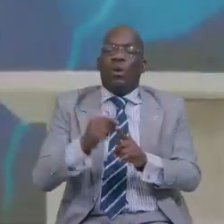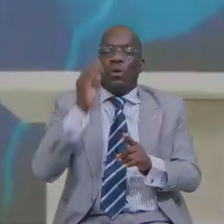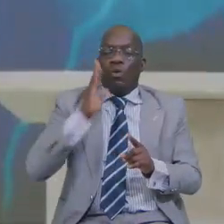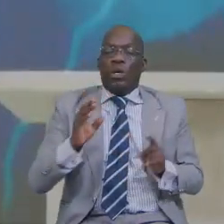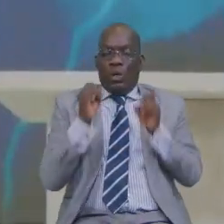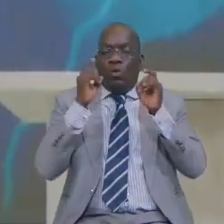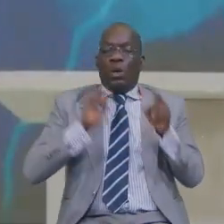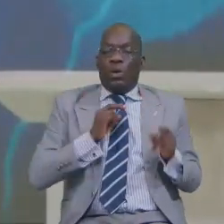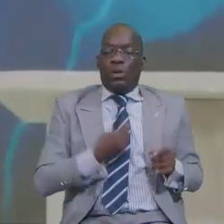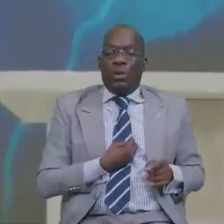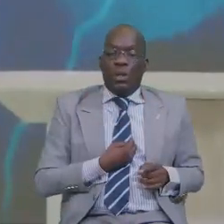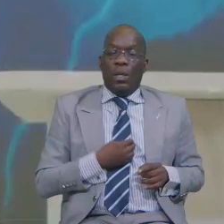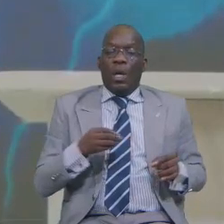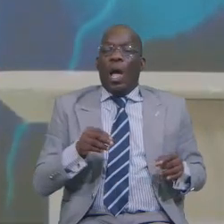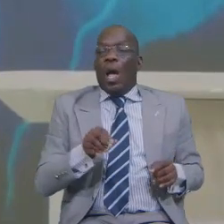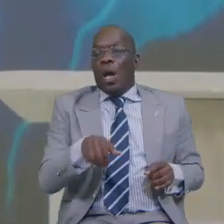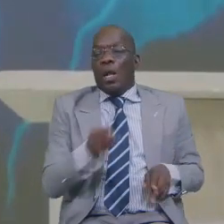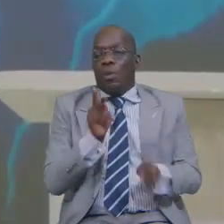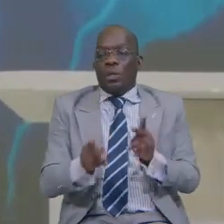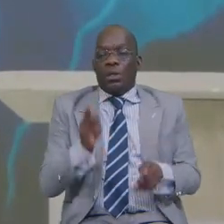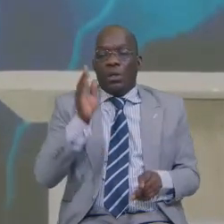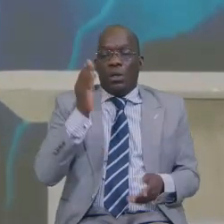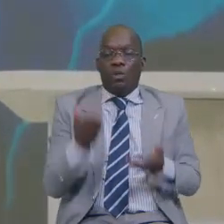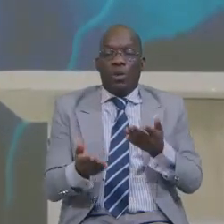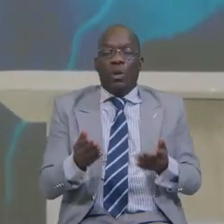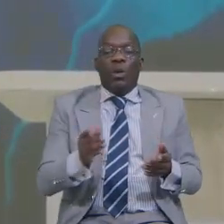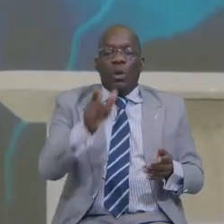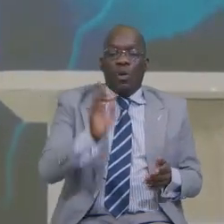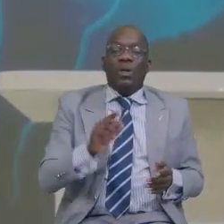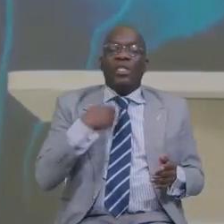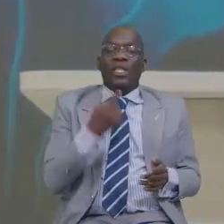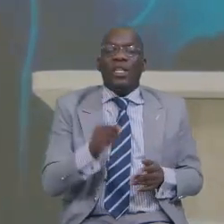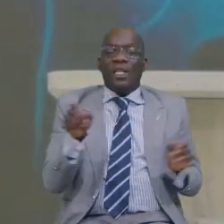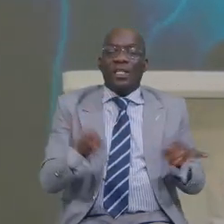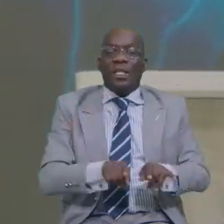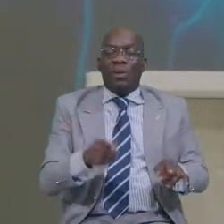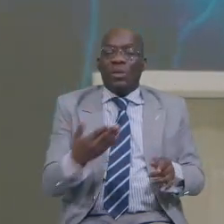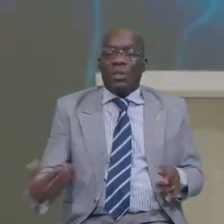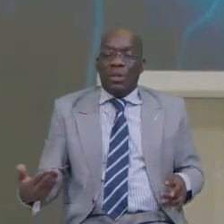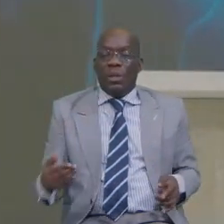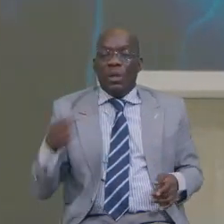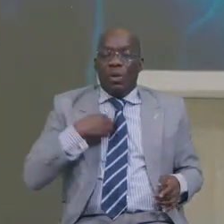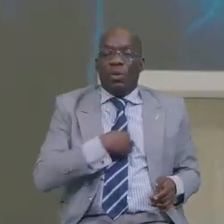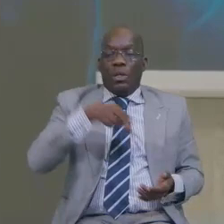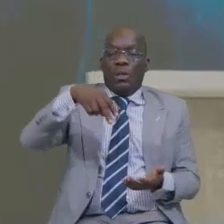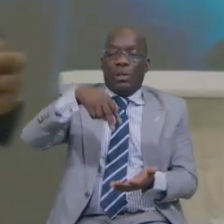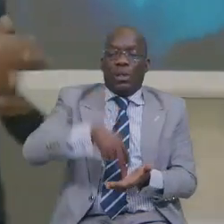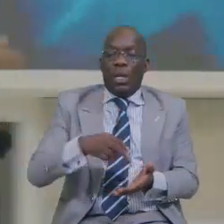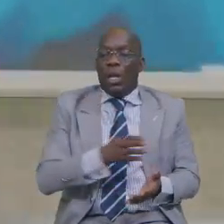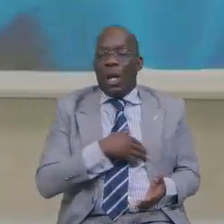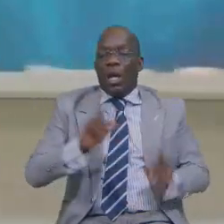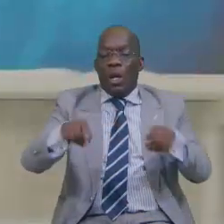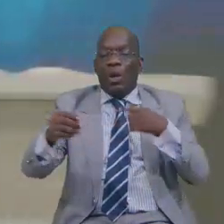will come in the same direction. God saying the same thing. We rise up, we go back to sleep. And then the